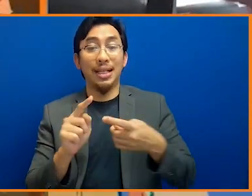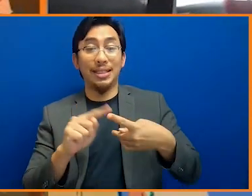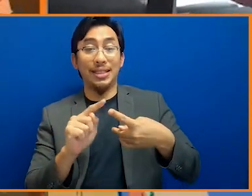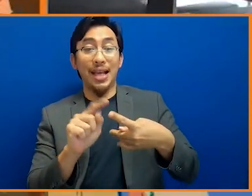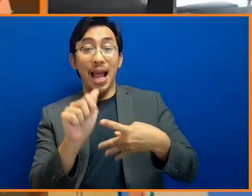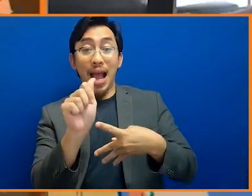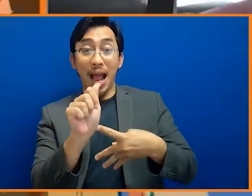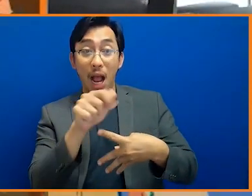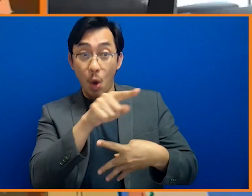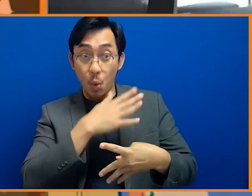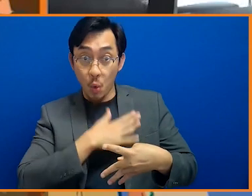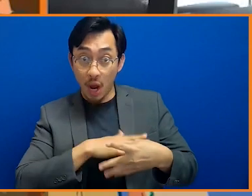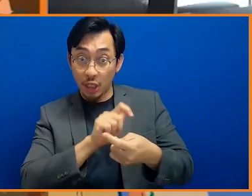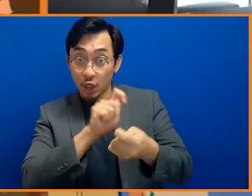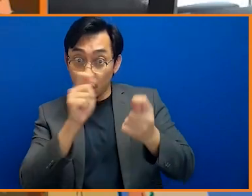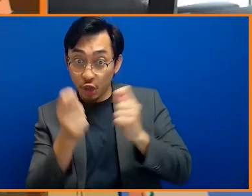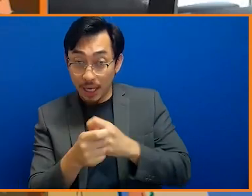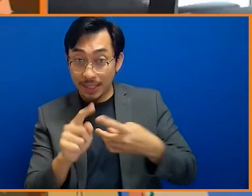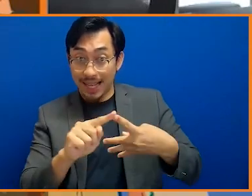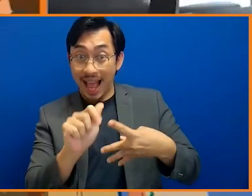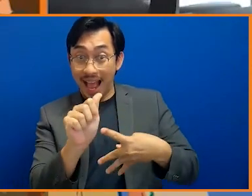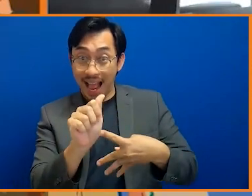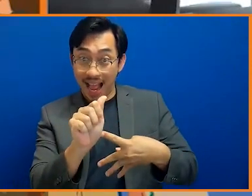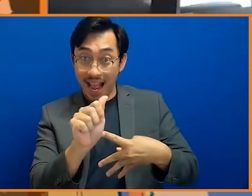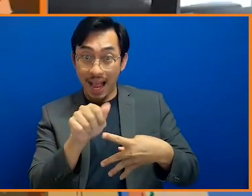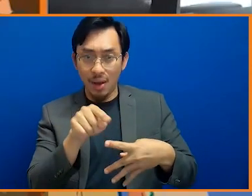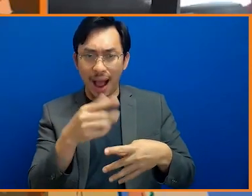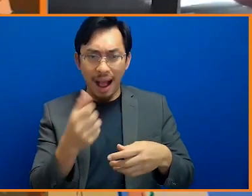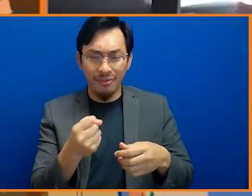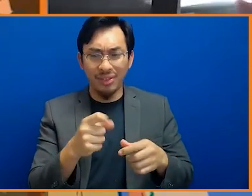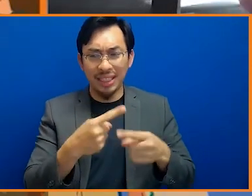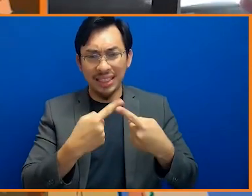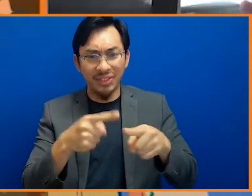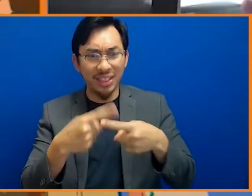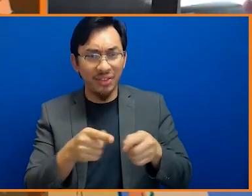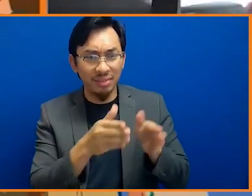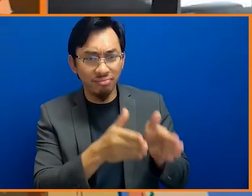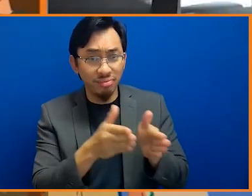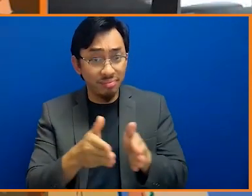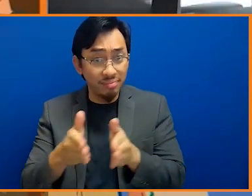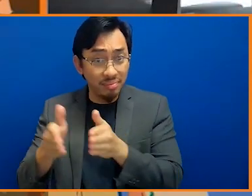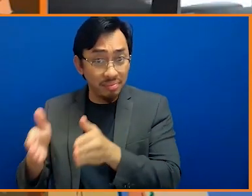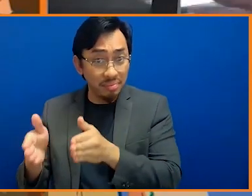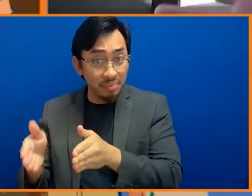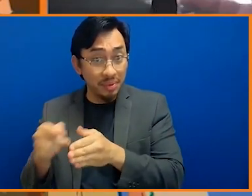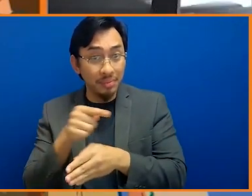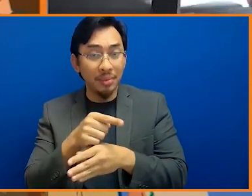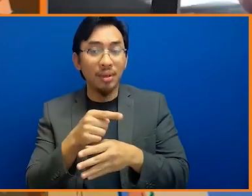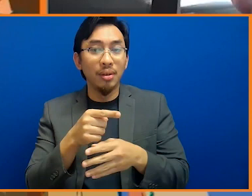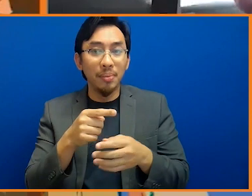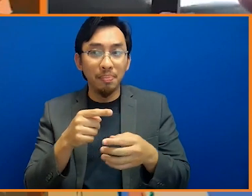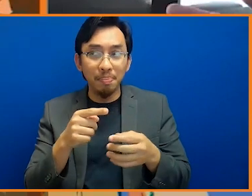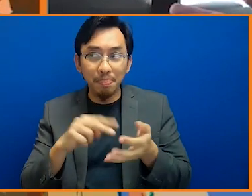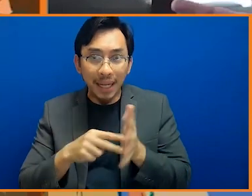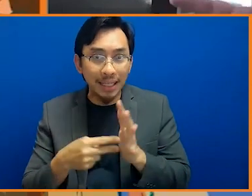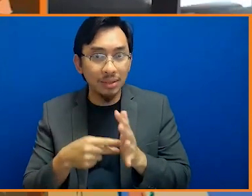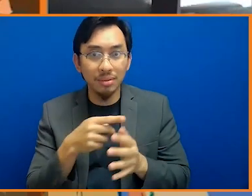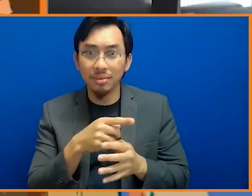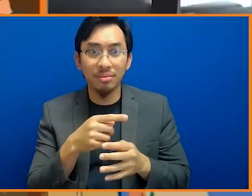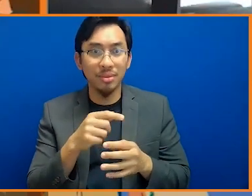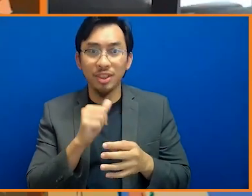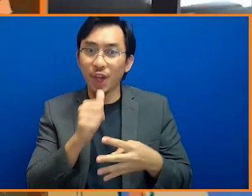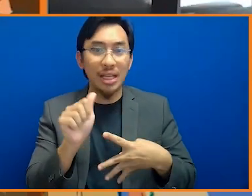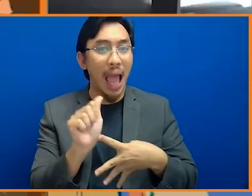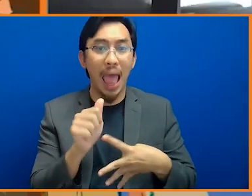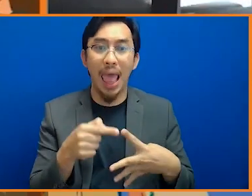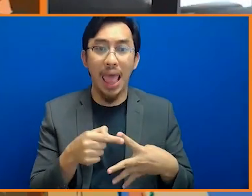you want to change the type A become multifunctional too, that's no longer type A, right?